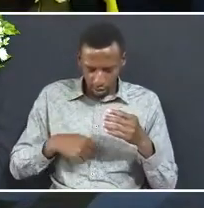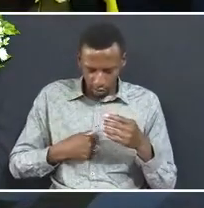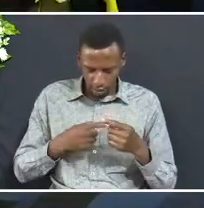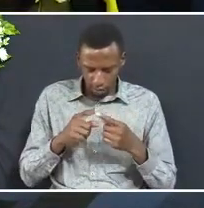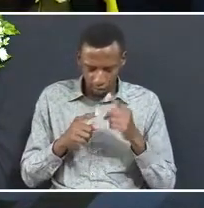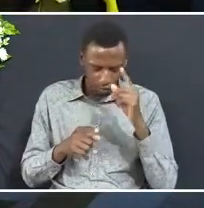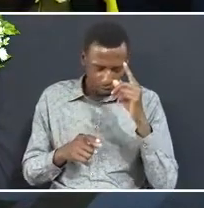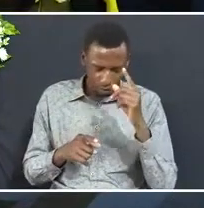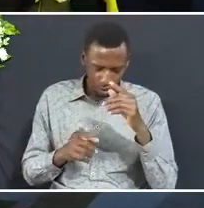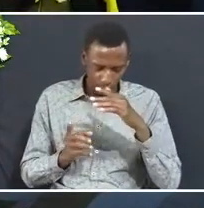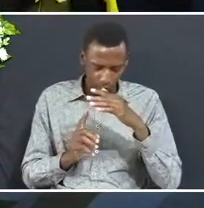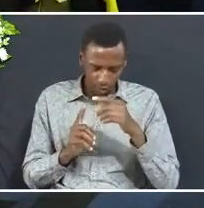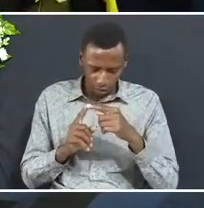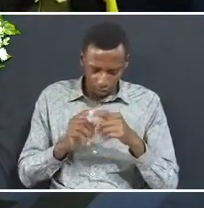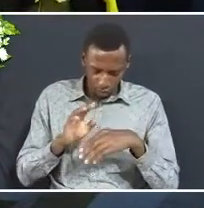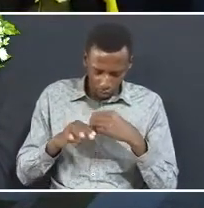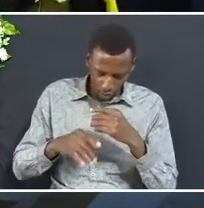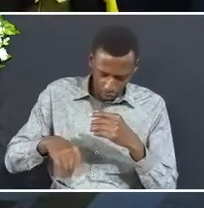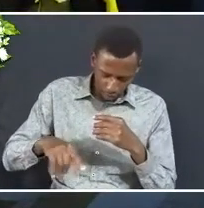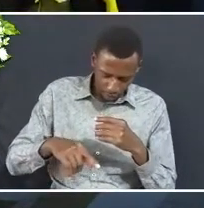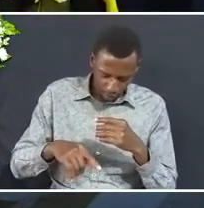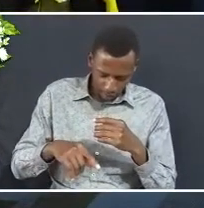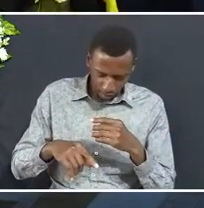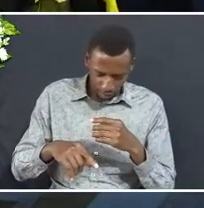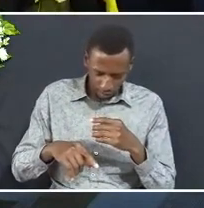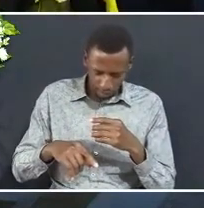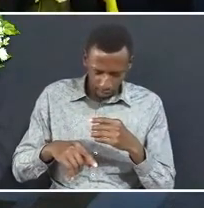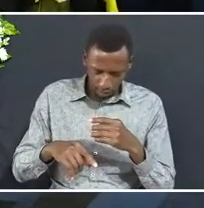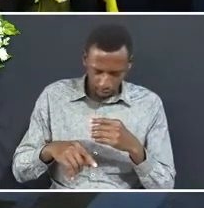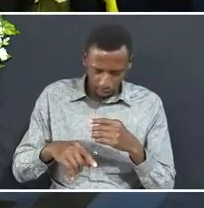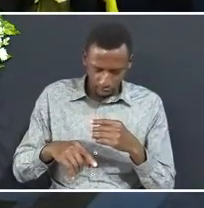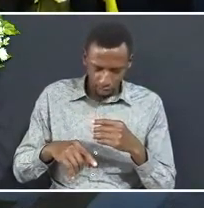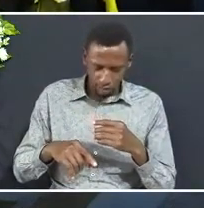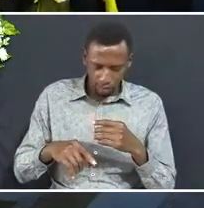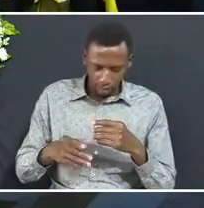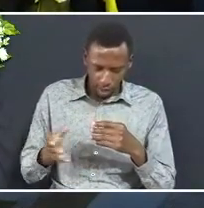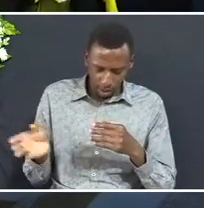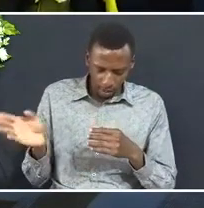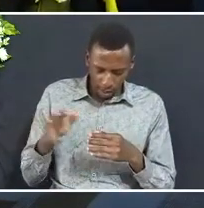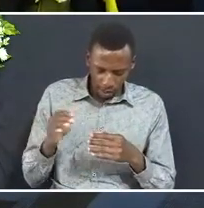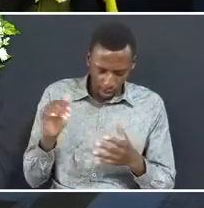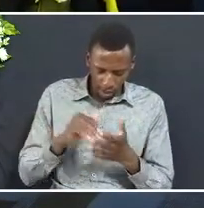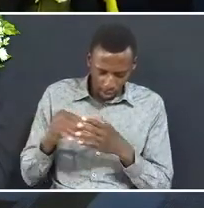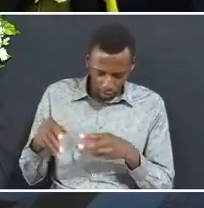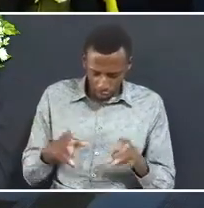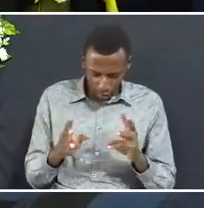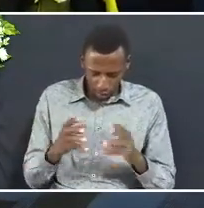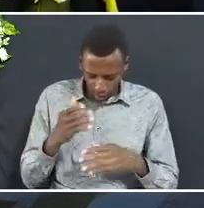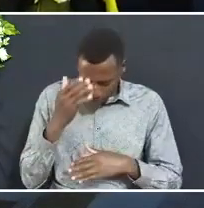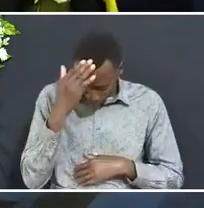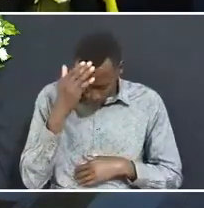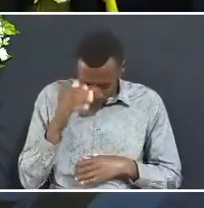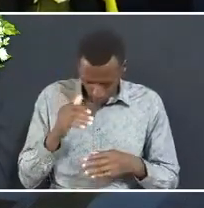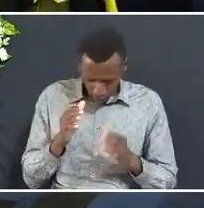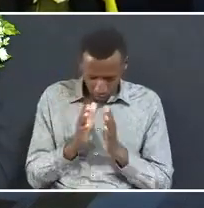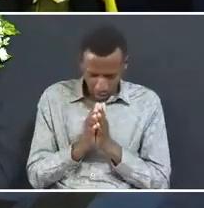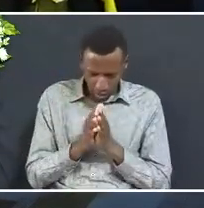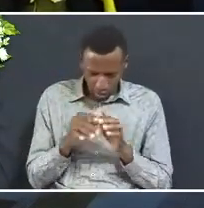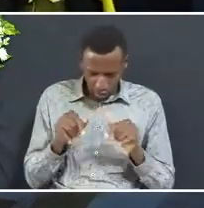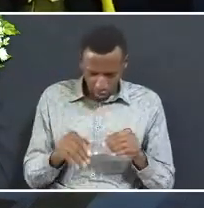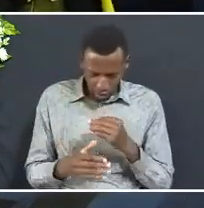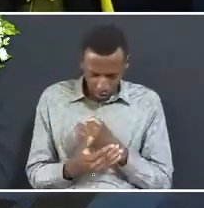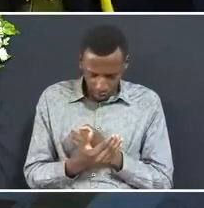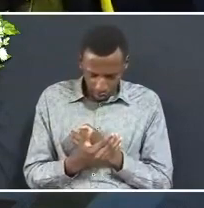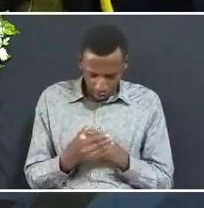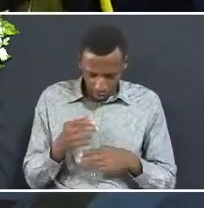to all of us, and revive us again in your ways, is our humble prayer this morning. In the name of Jesus Christ, our Lord and